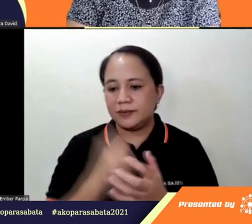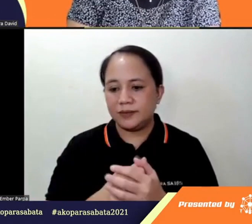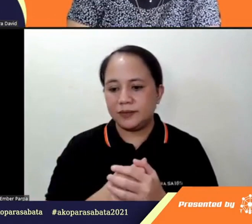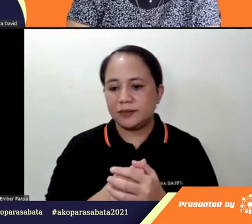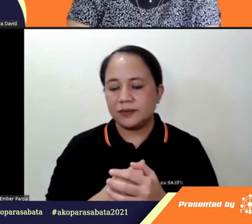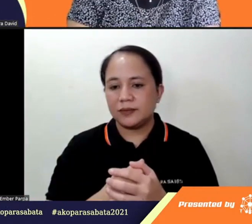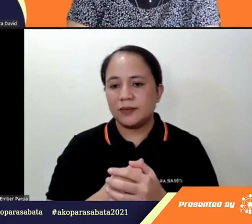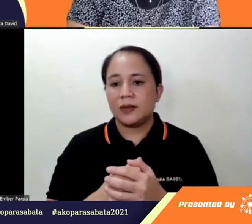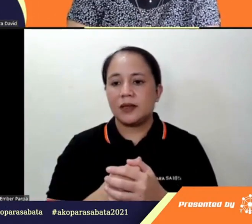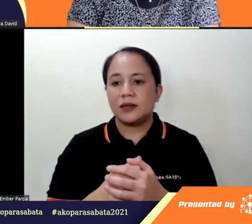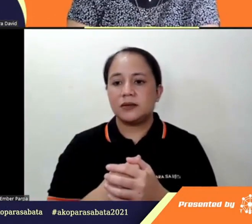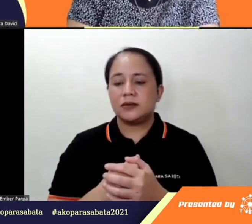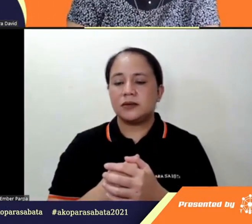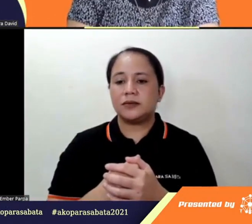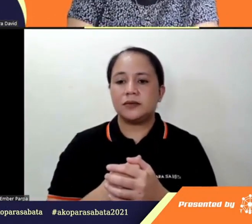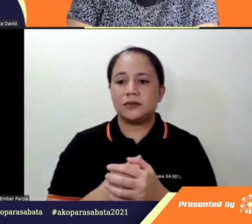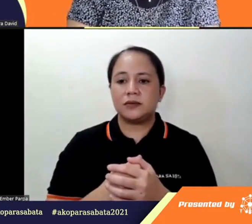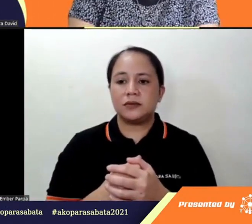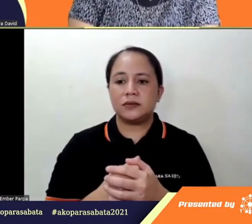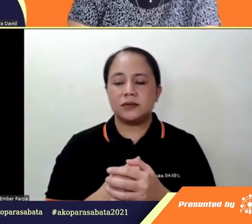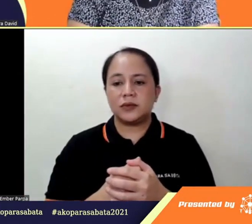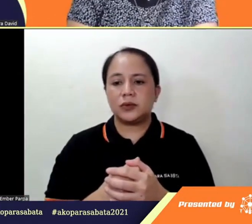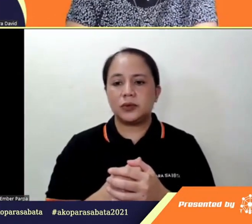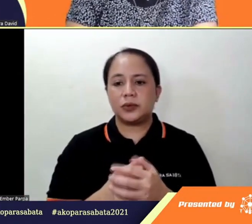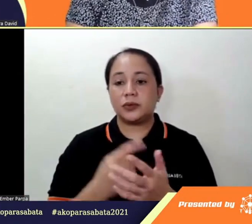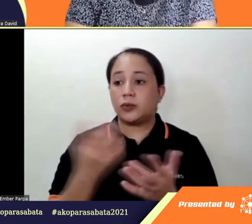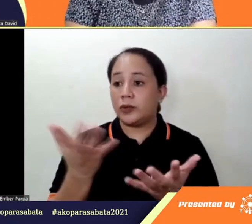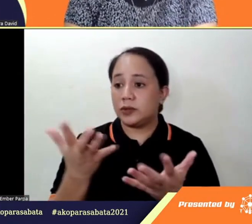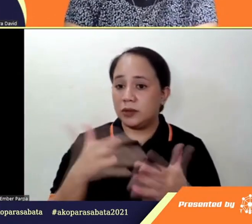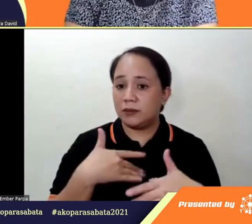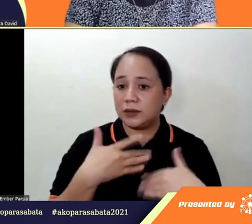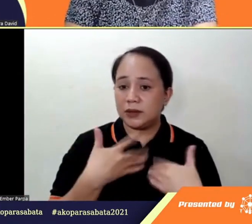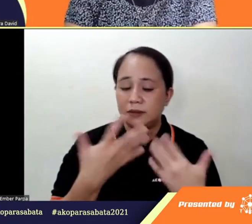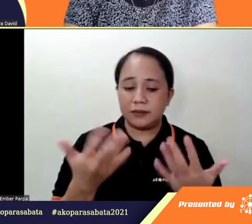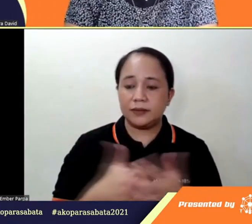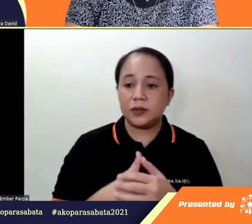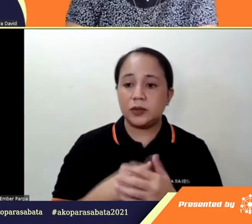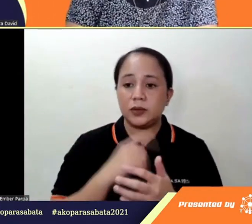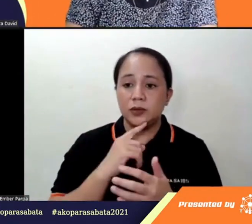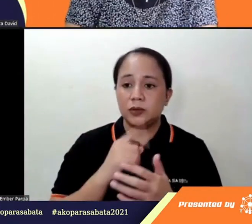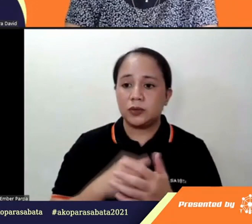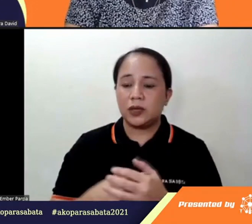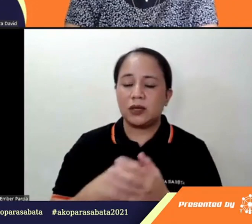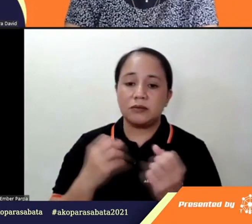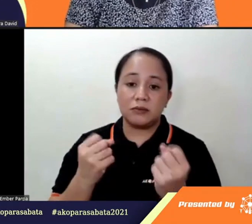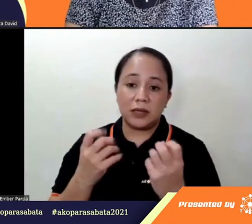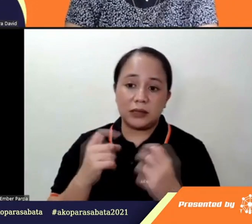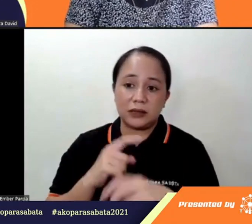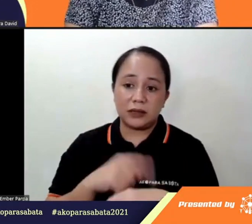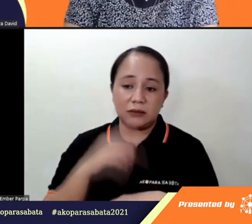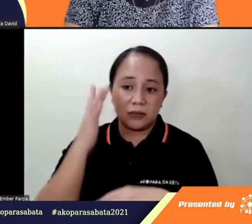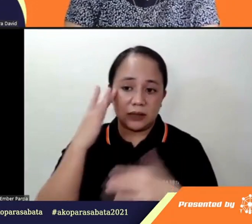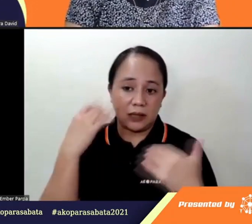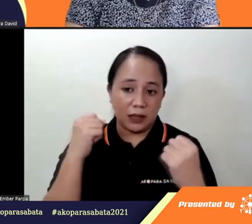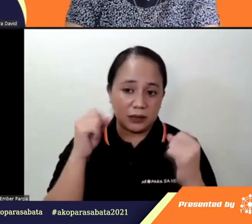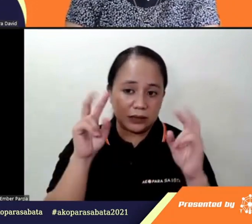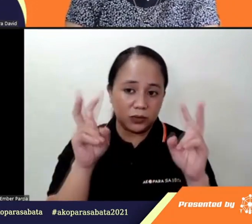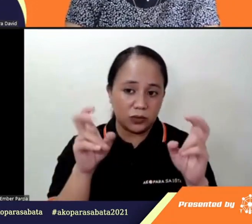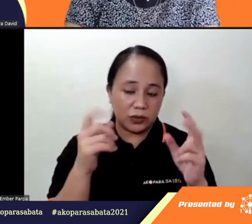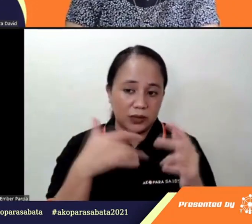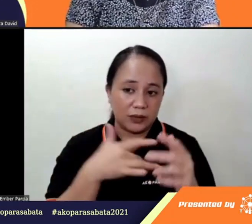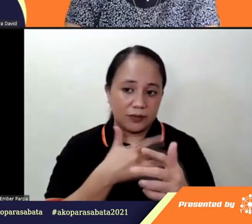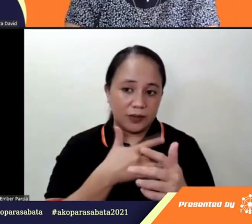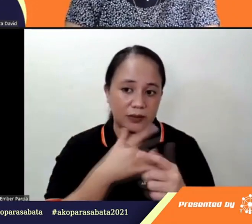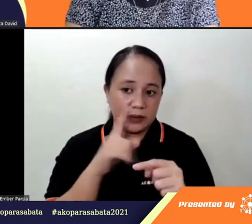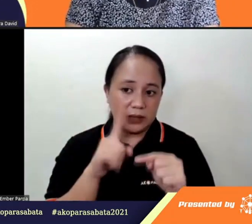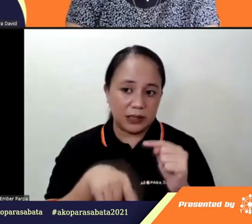ba? Yes. In fact, natin kung saan sila masaya. yes. In fact, many times the mental health issue is because they feel that they